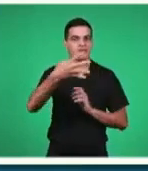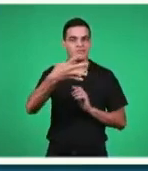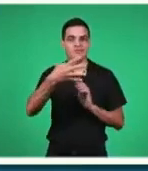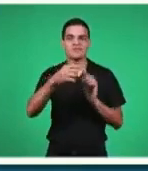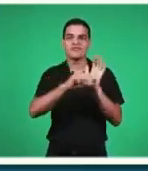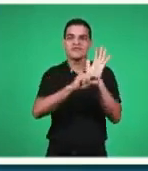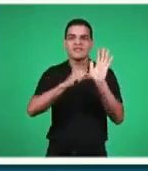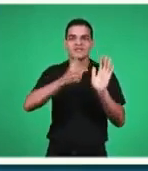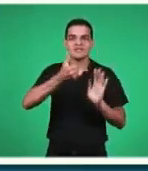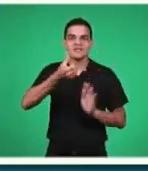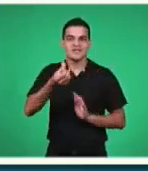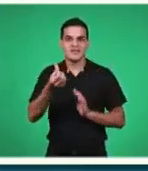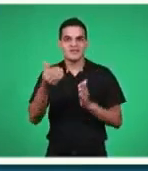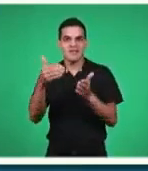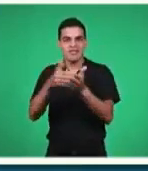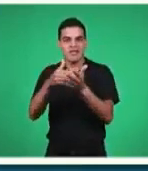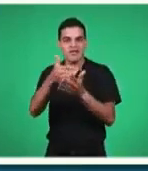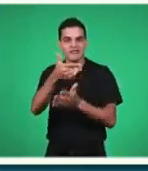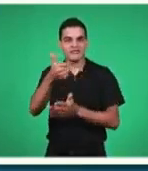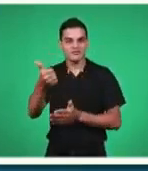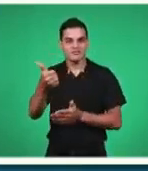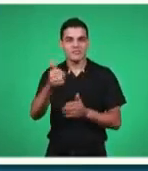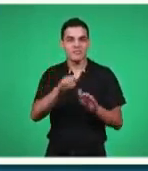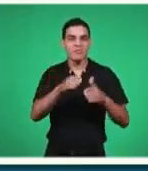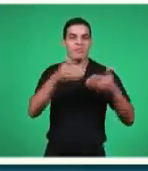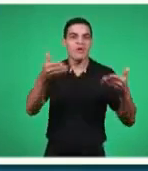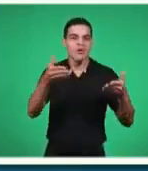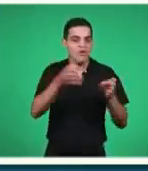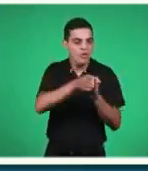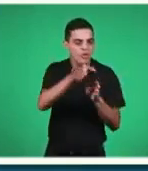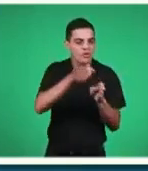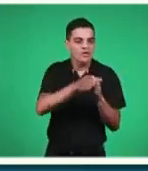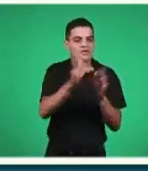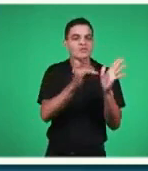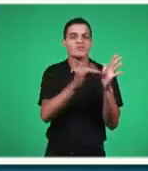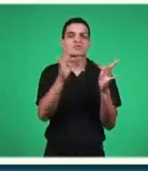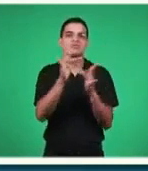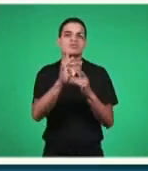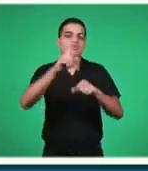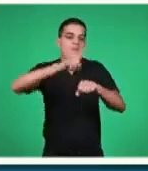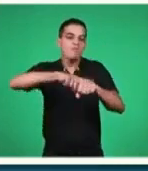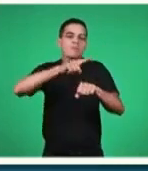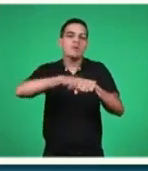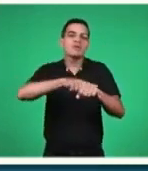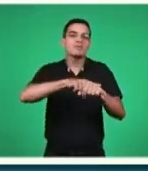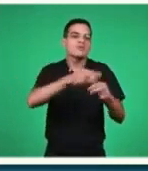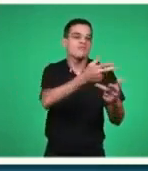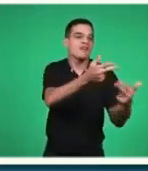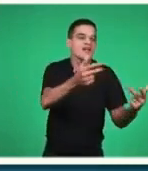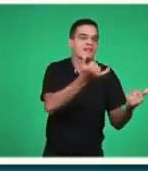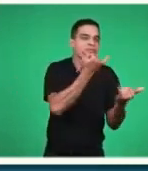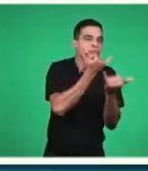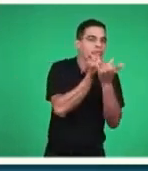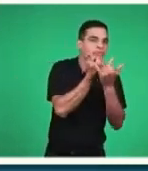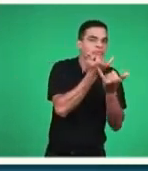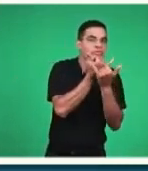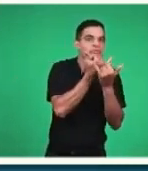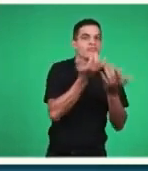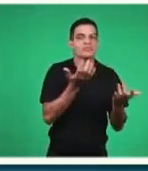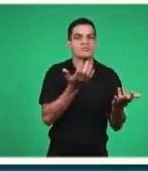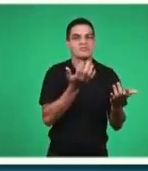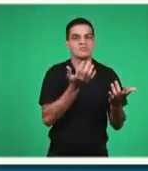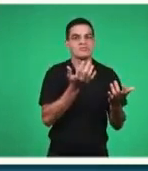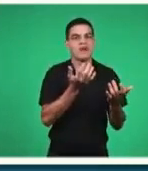14, 16 to 21, what were the recommendations from the Lord Jesus for this moment with so